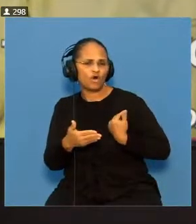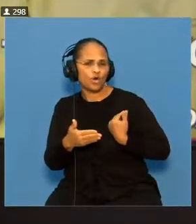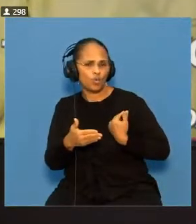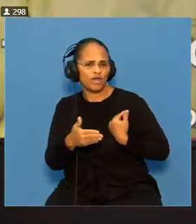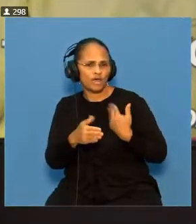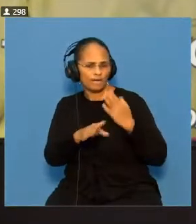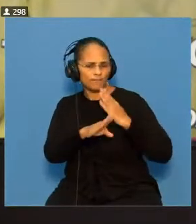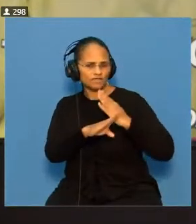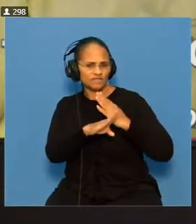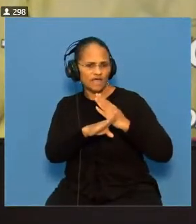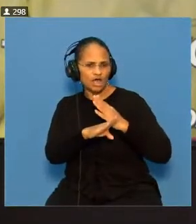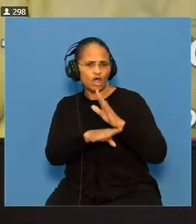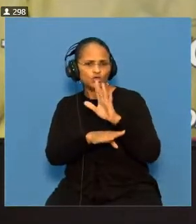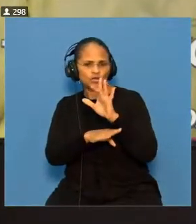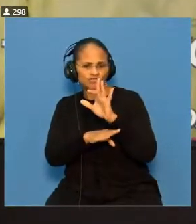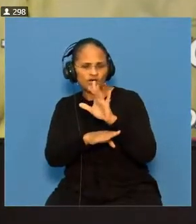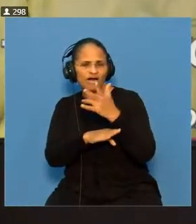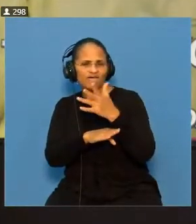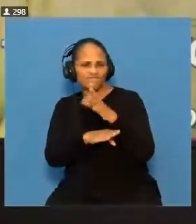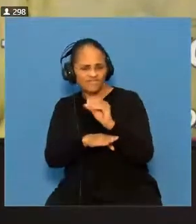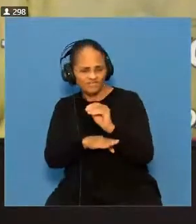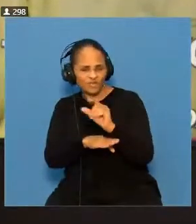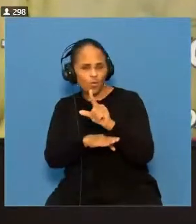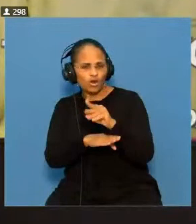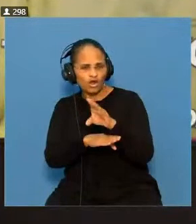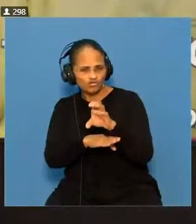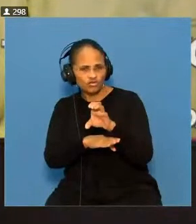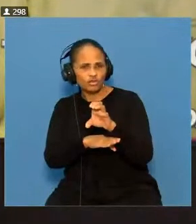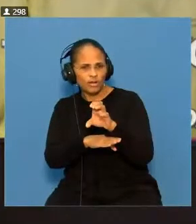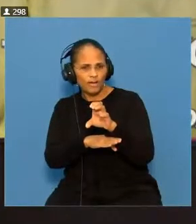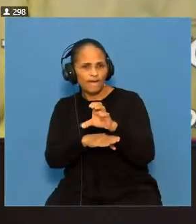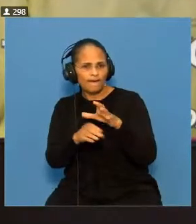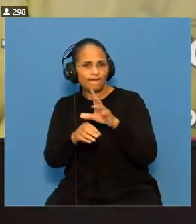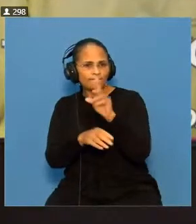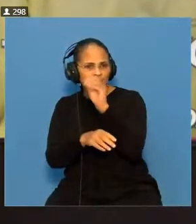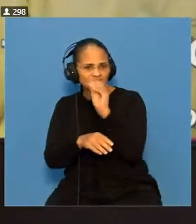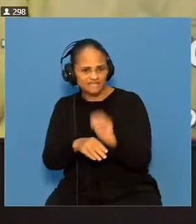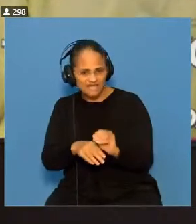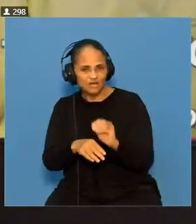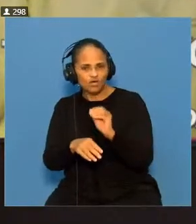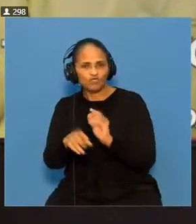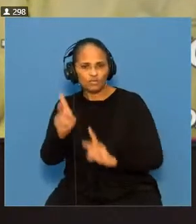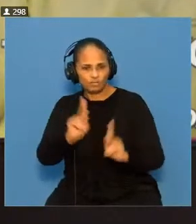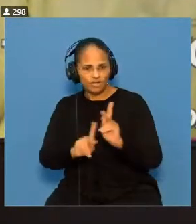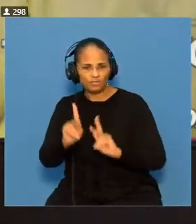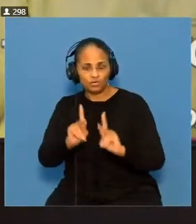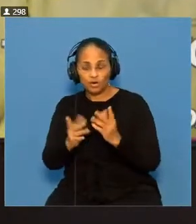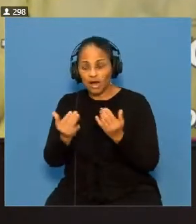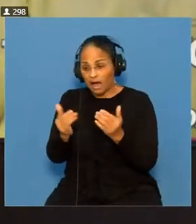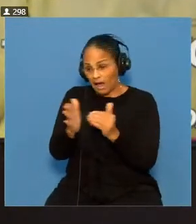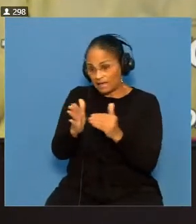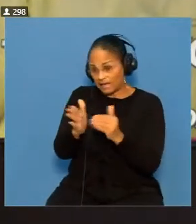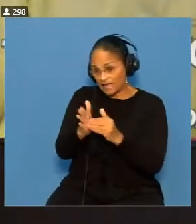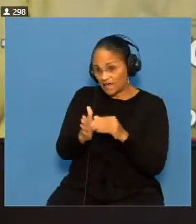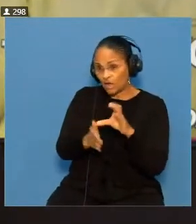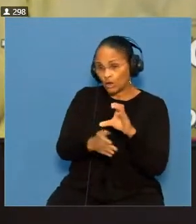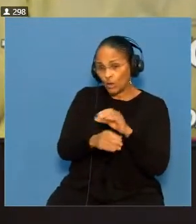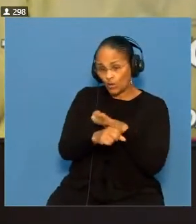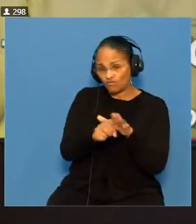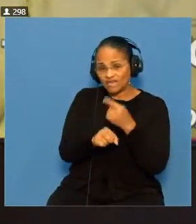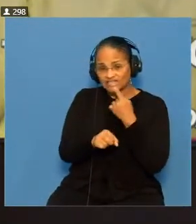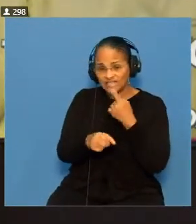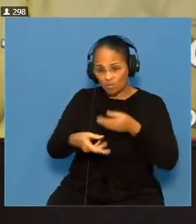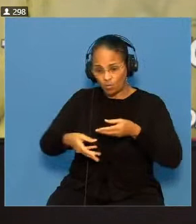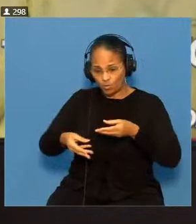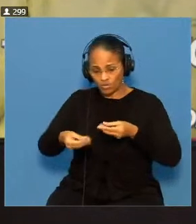25%, 50%, 75%, 100% of the population? Again, regrettably, the COVAX facility has indicated that they will be supplying